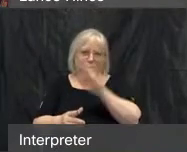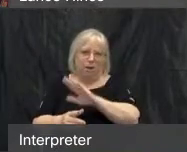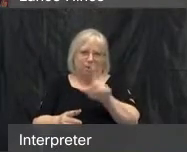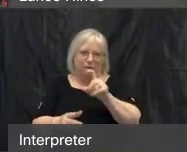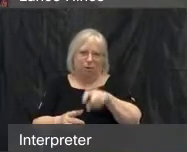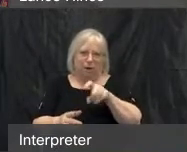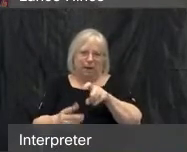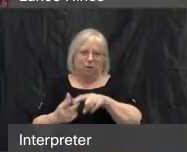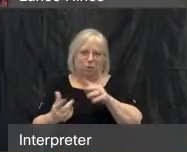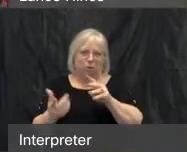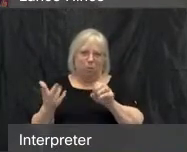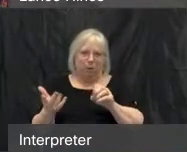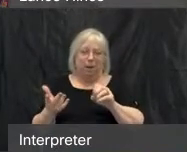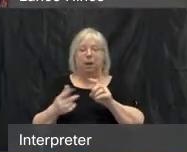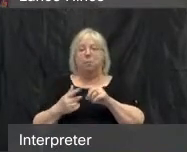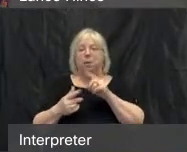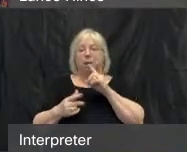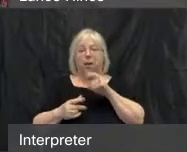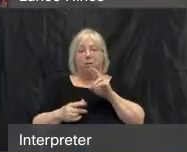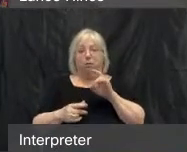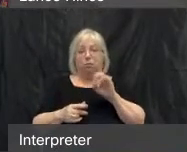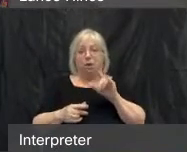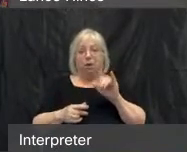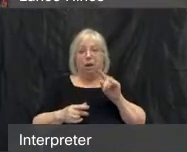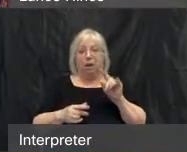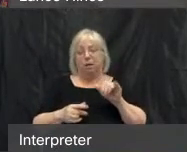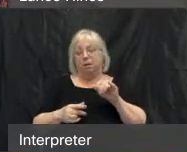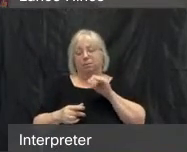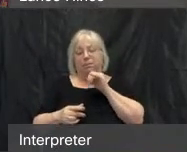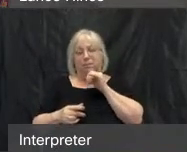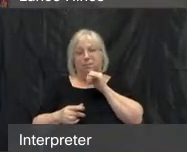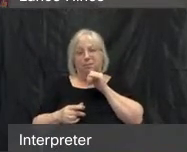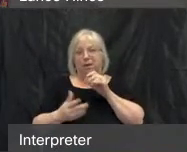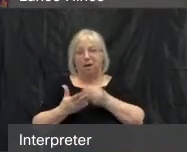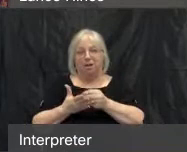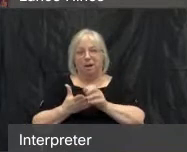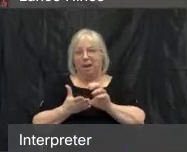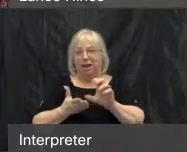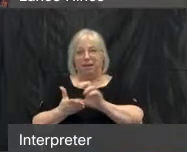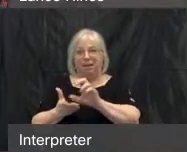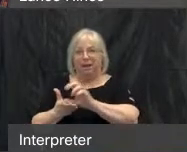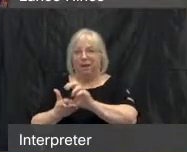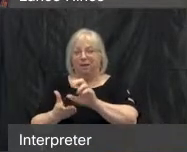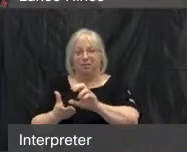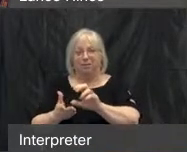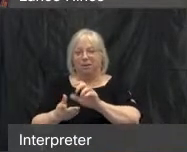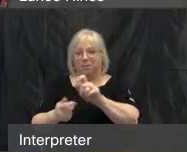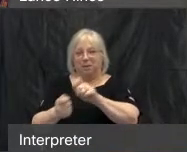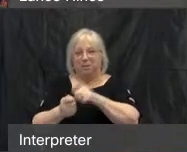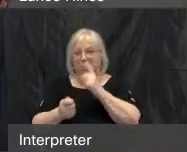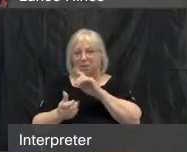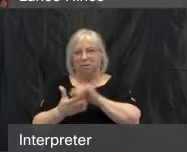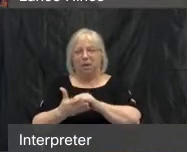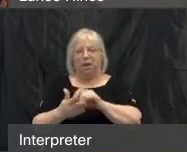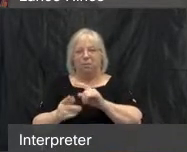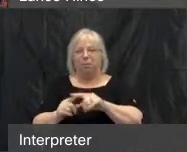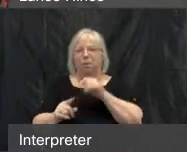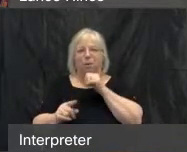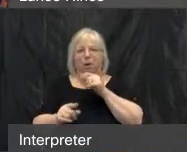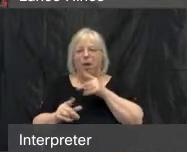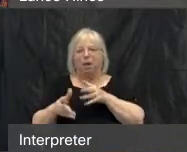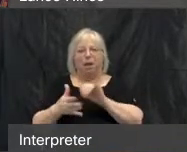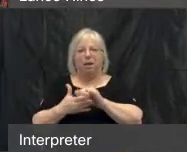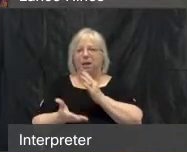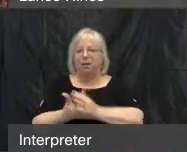But in reality, there's not allocated funds for it, but we're not letting that deter